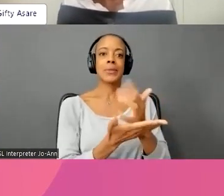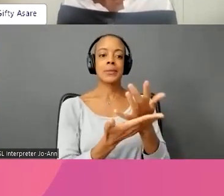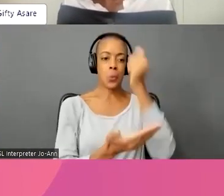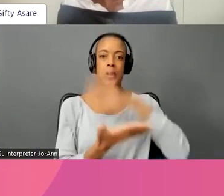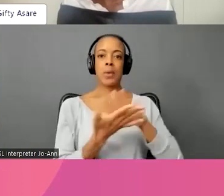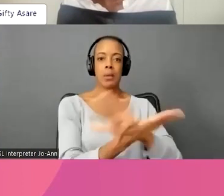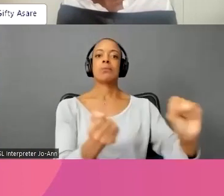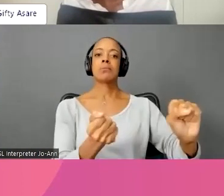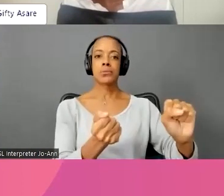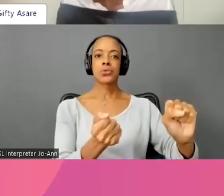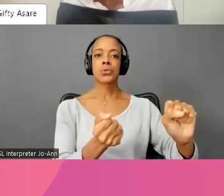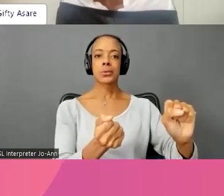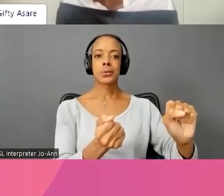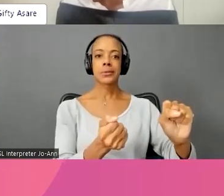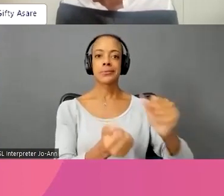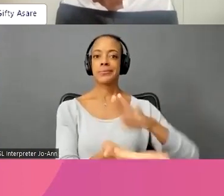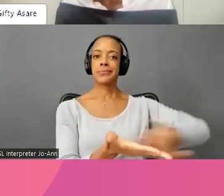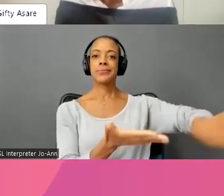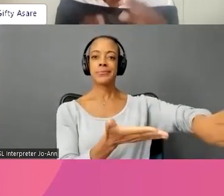way. And so